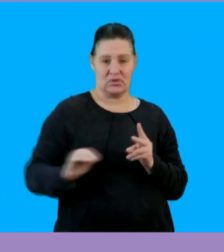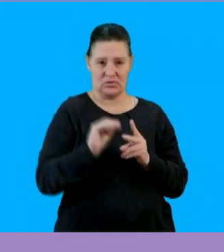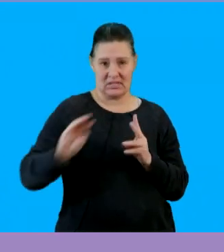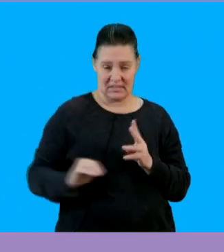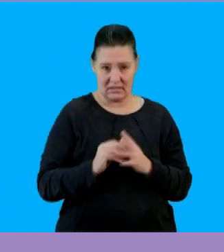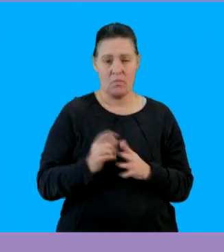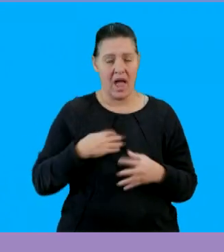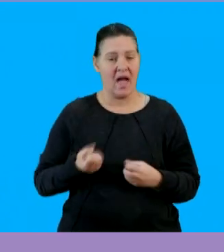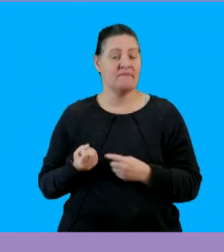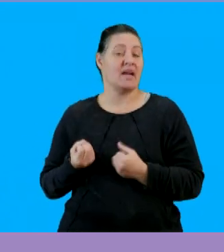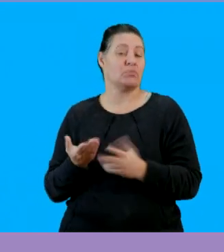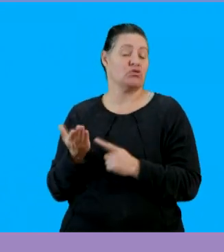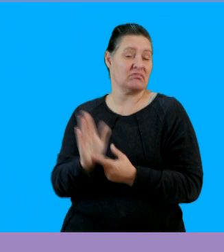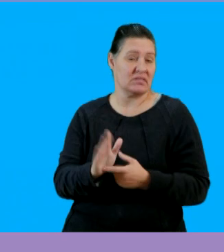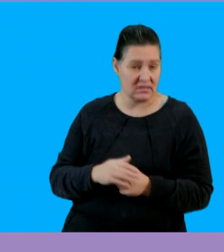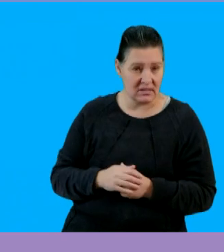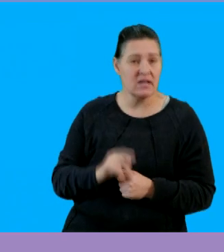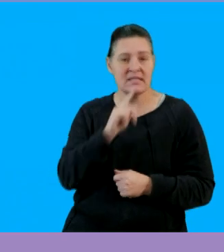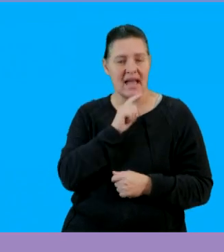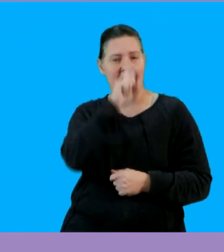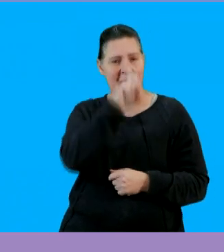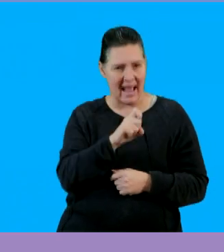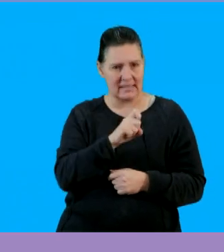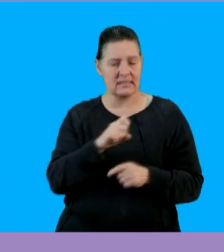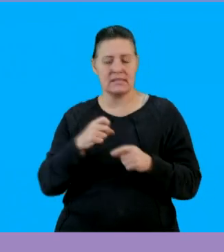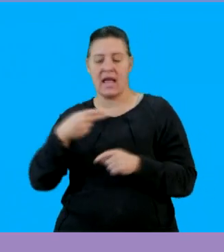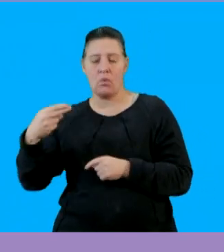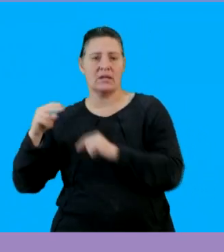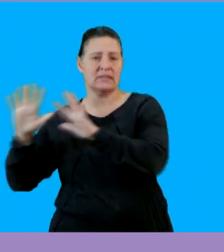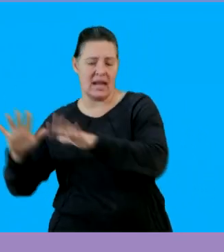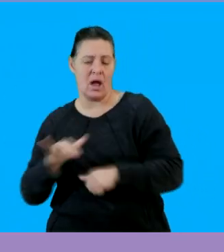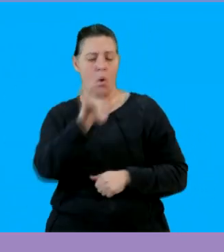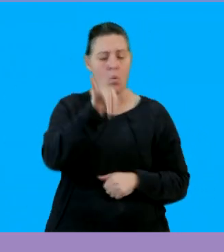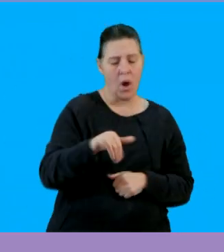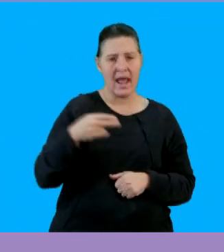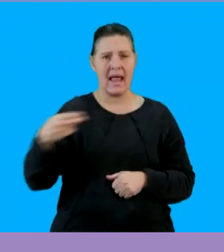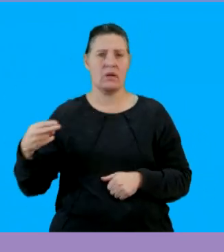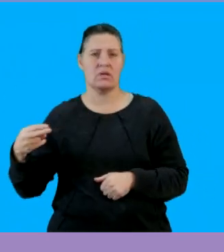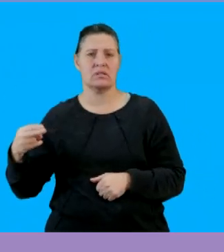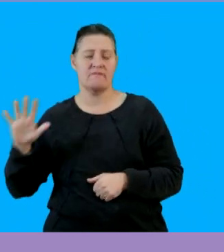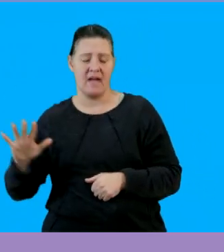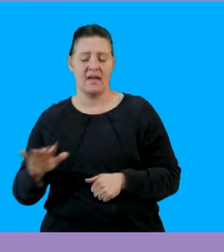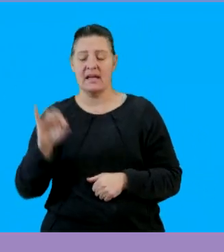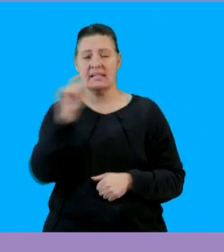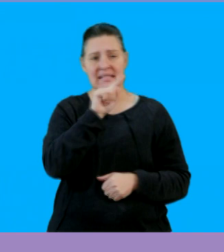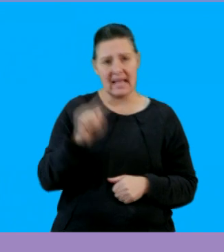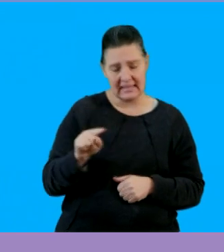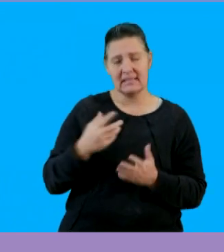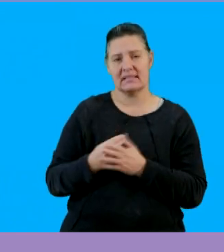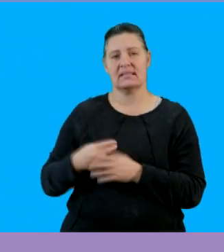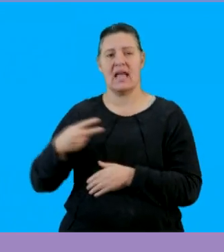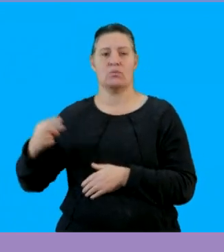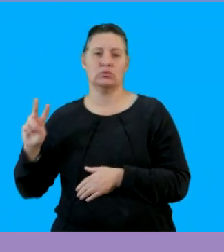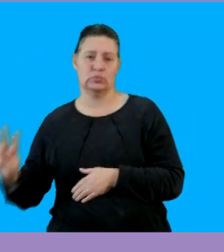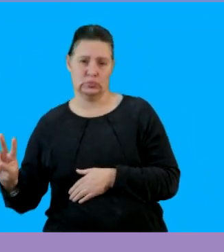substitution. So we've been given an expression there, and we are told that x is equals to 10, y is equals to 5, and z is